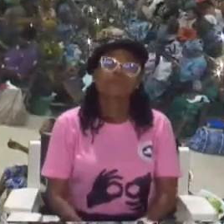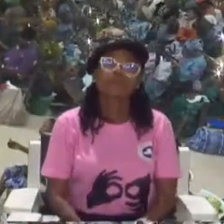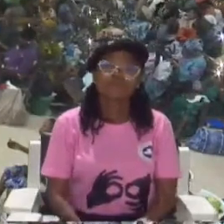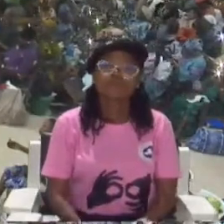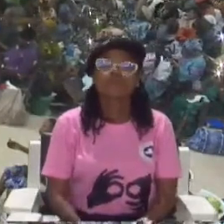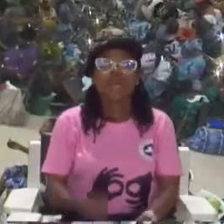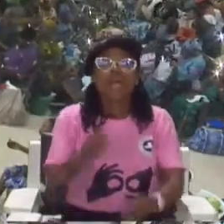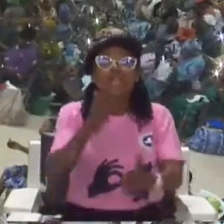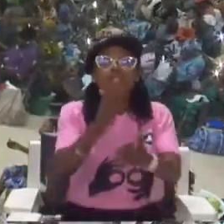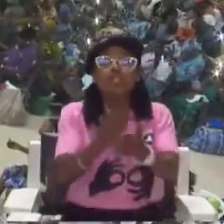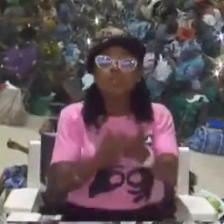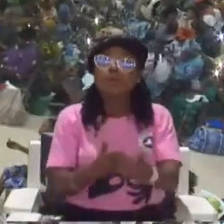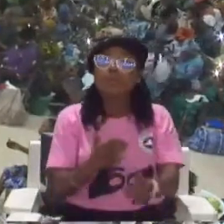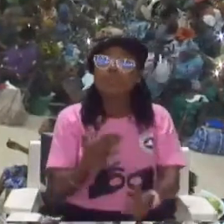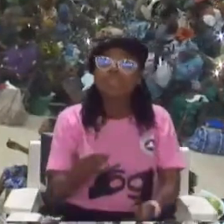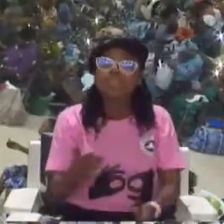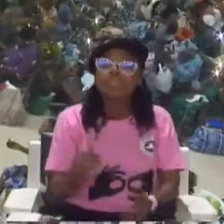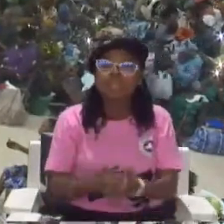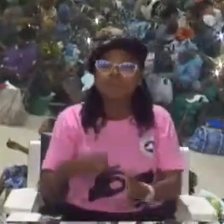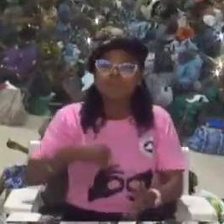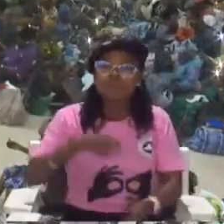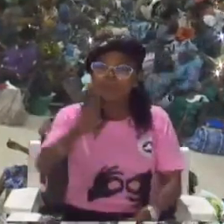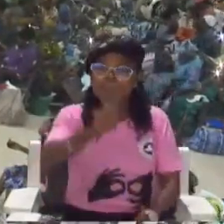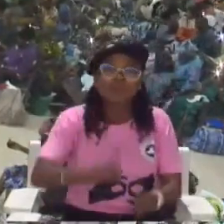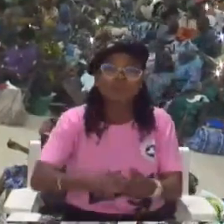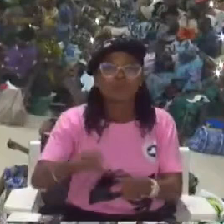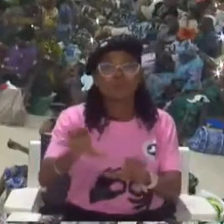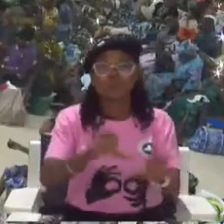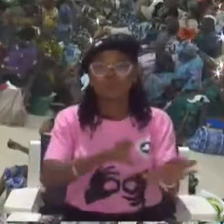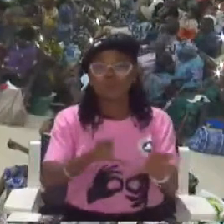There's something we normally do